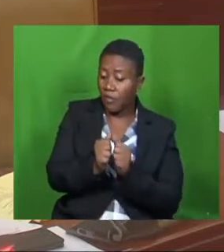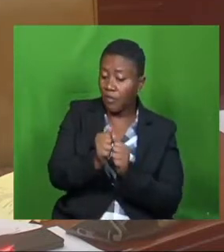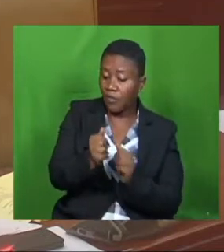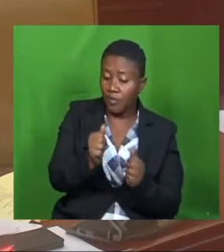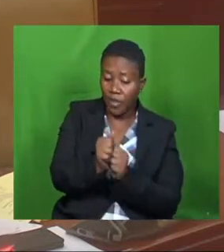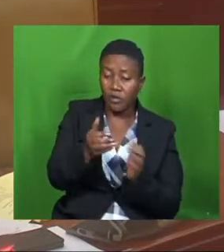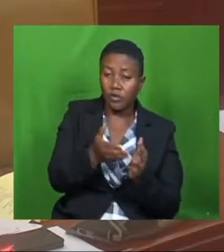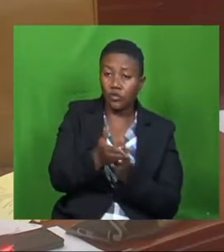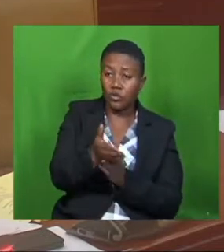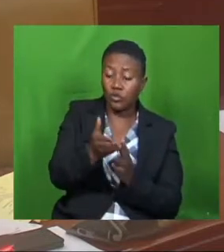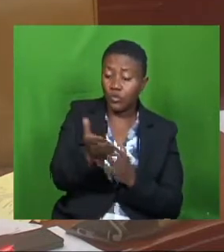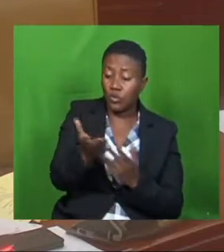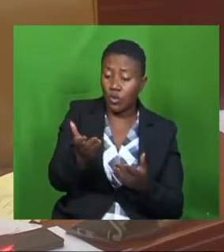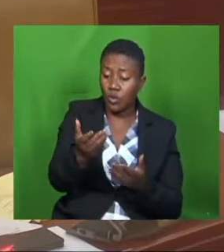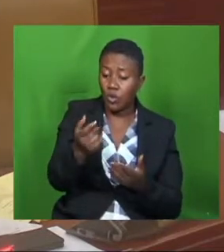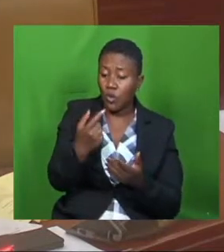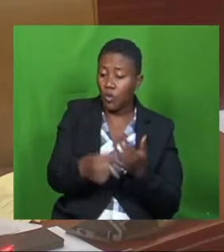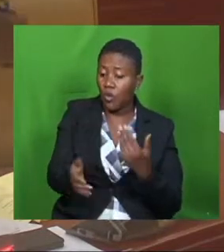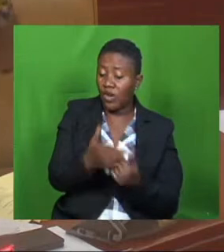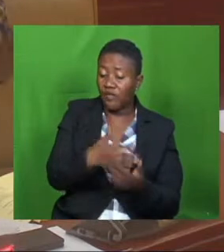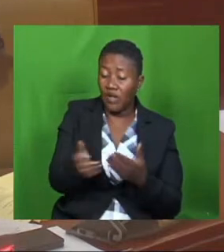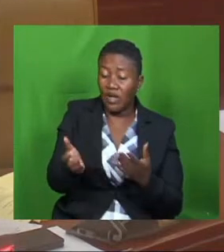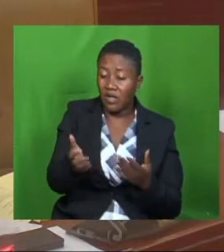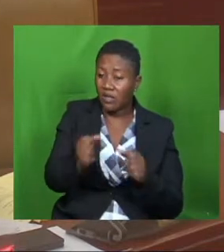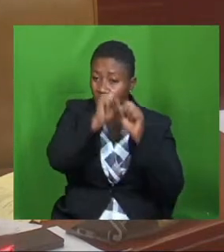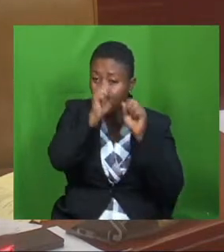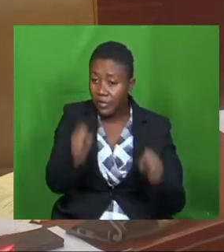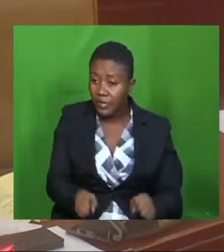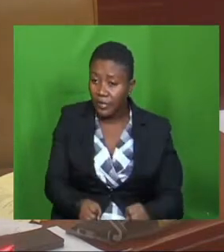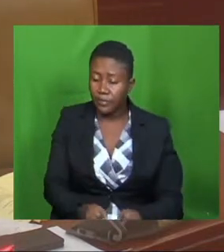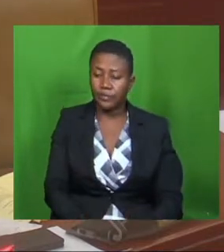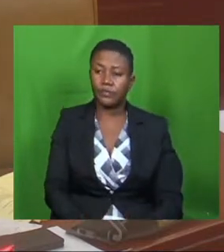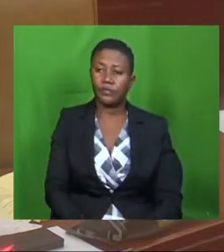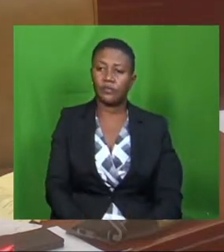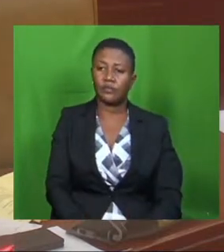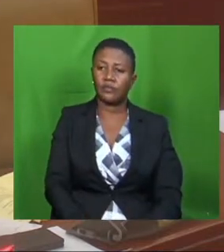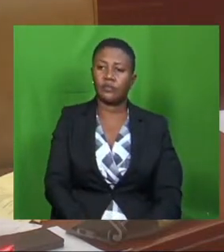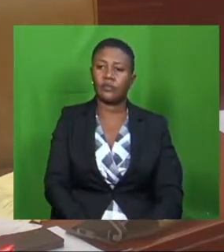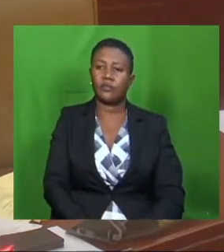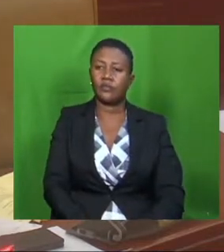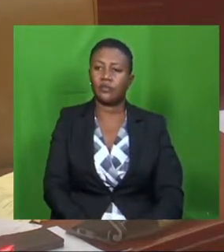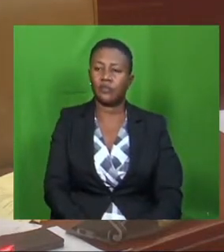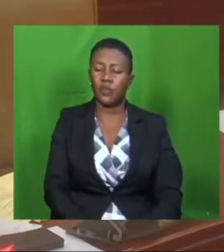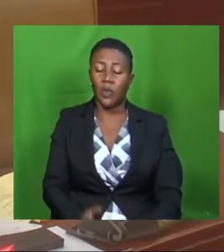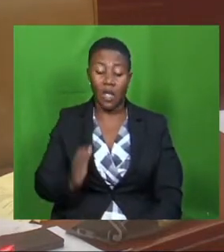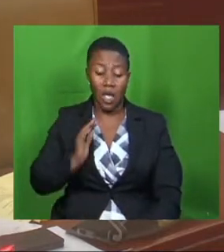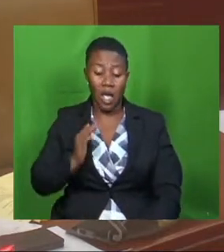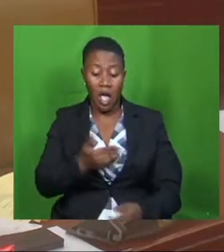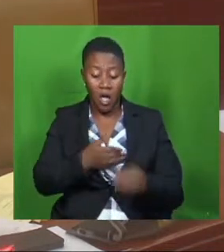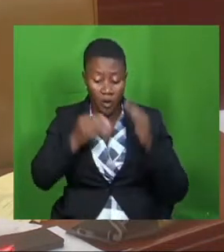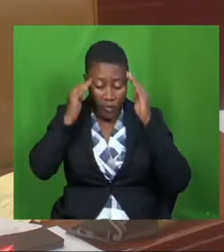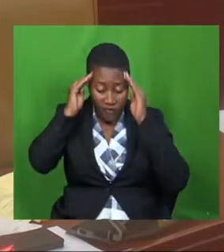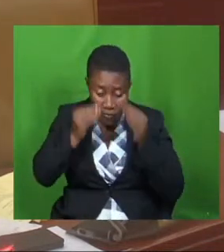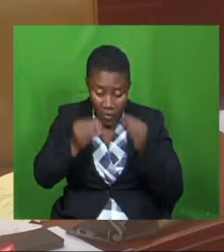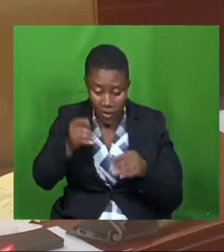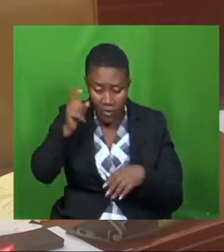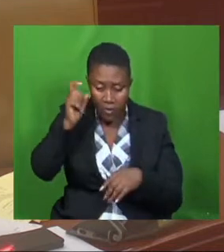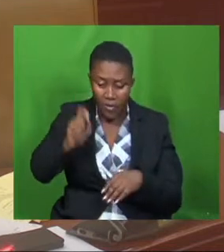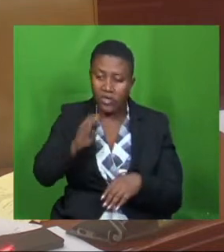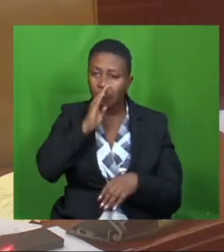than when the procedure has been followed. Indeed, I started public service before